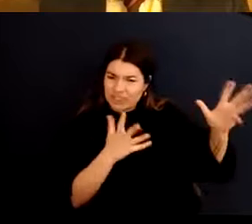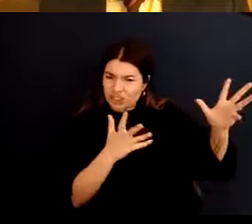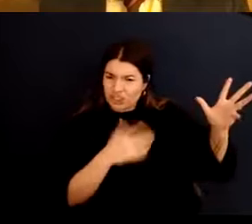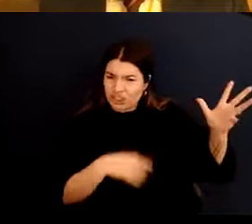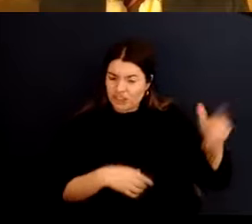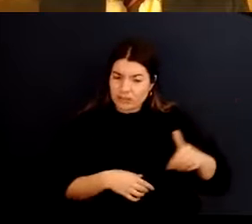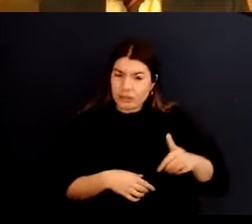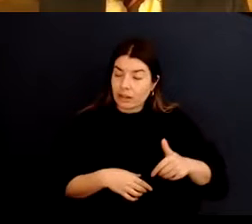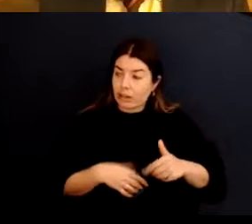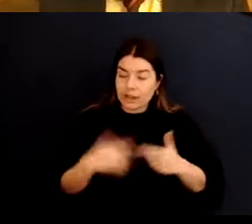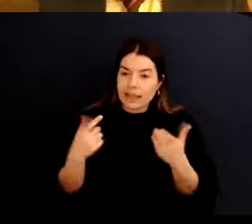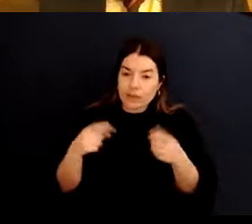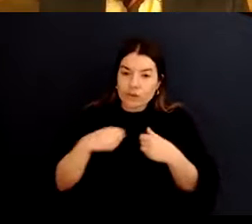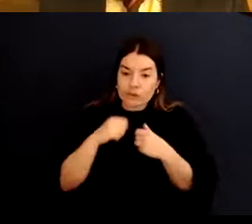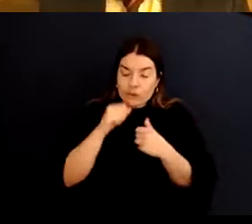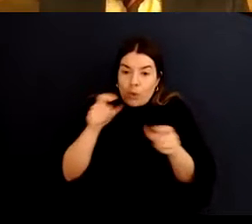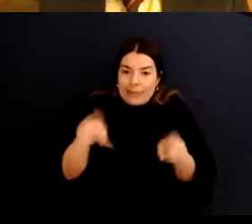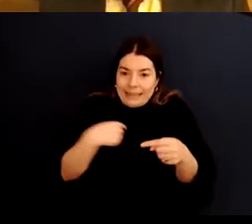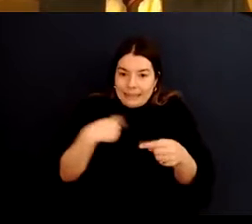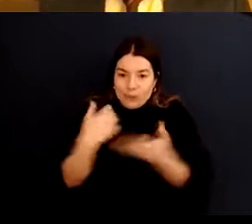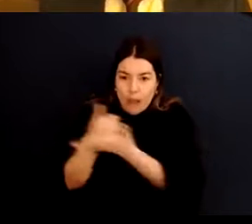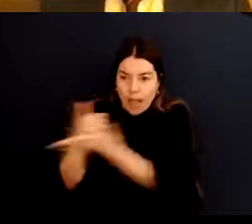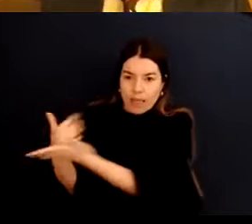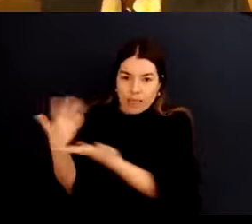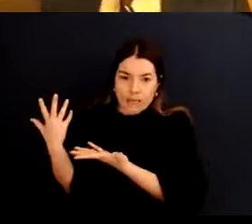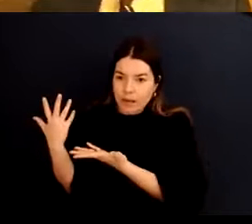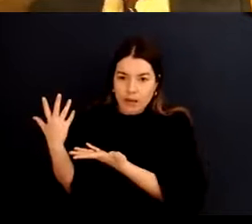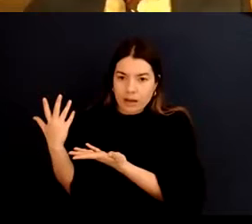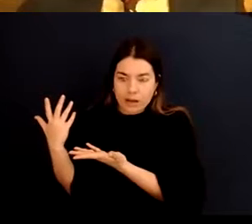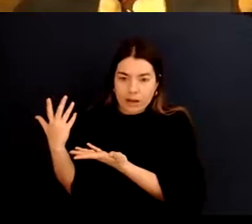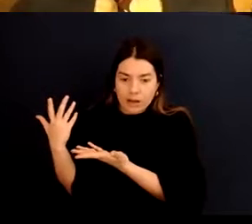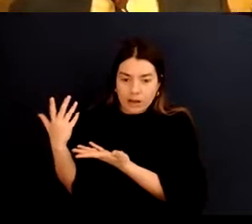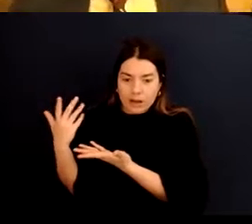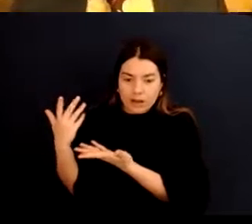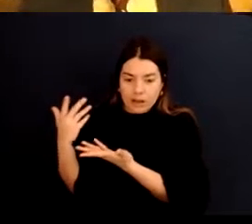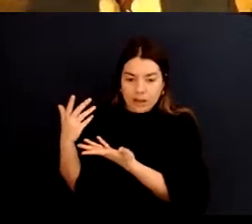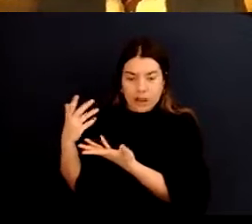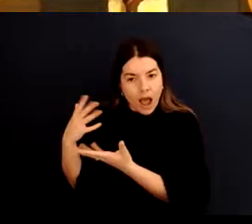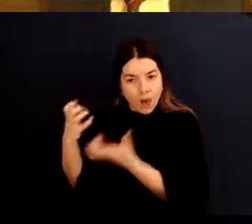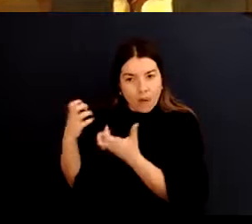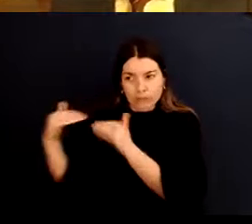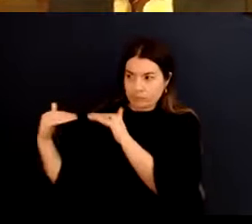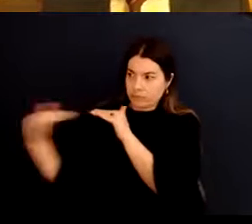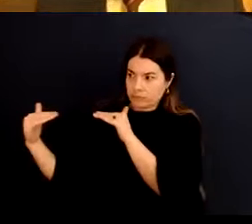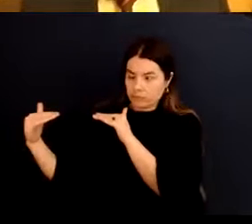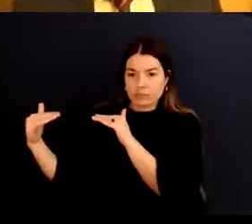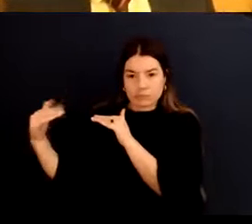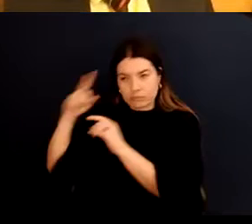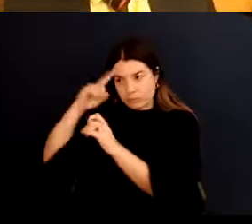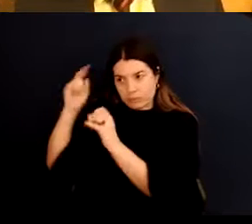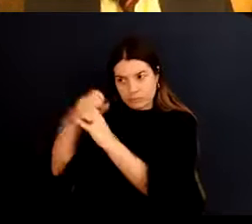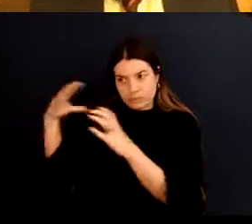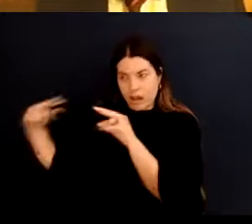to help him pick him up. So 10 I don't want to seconds. look at these people as helpless. I want to look at it as I'm helping